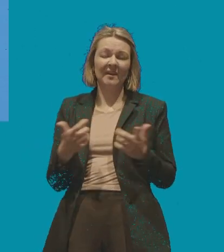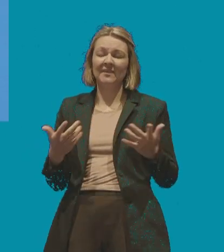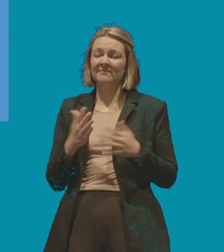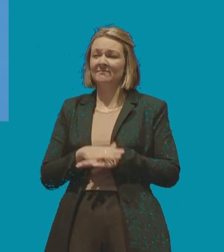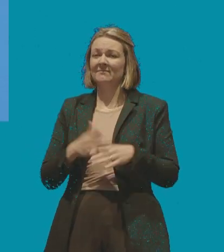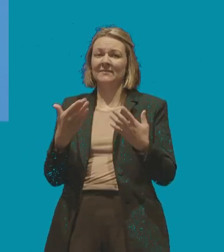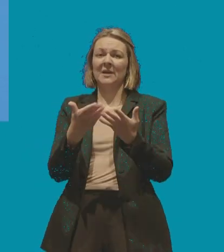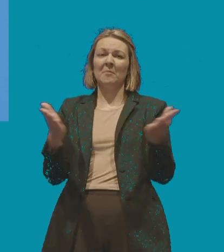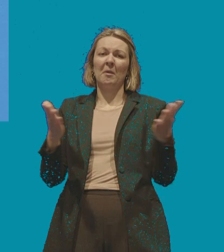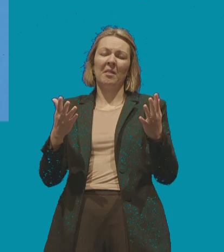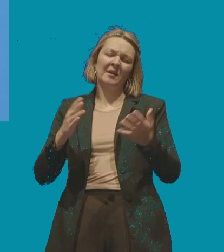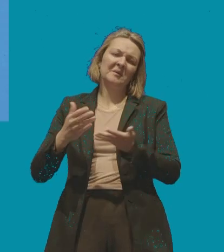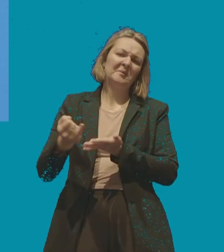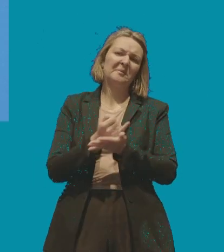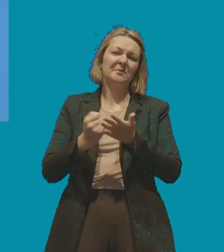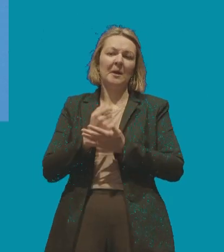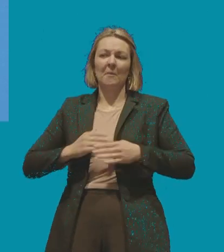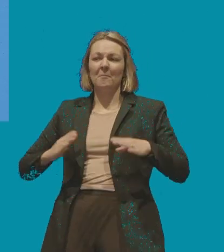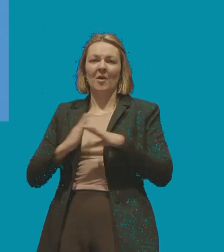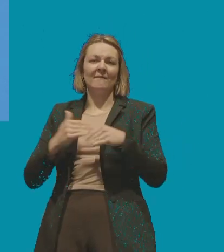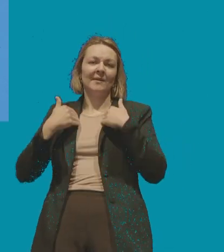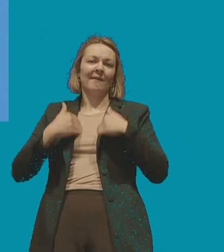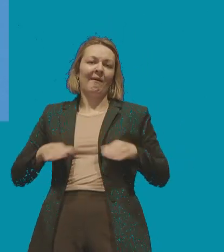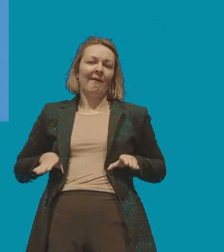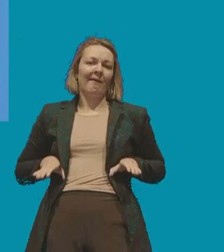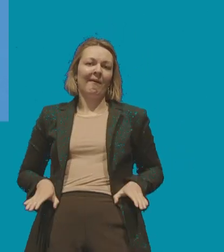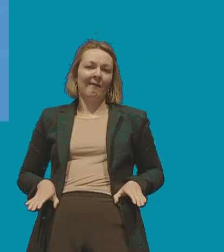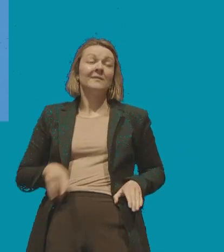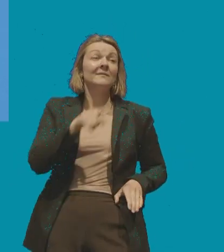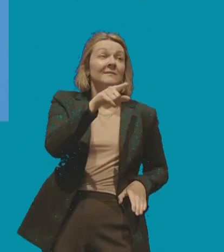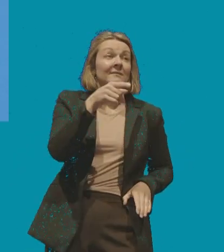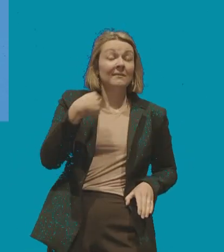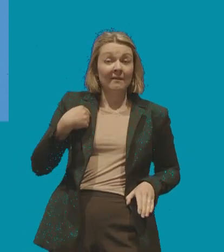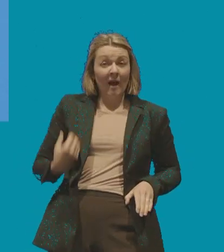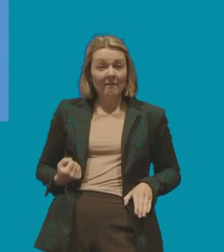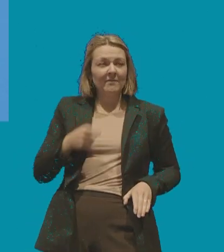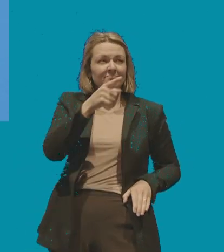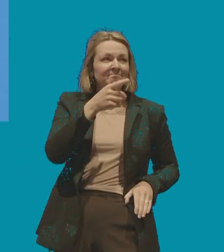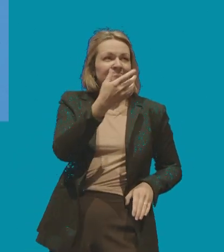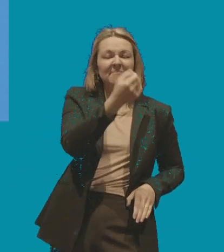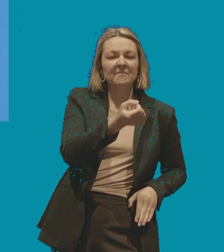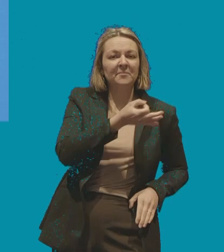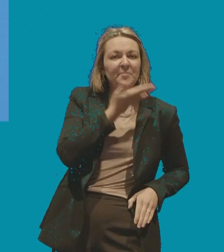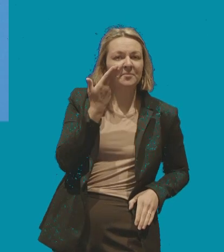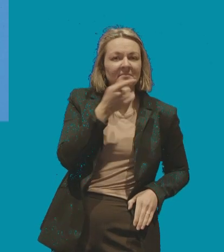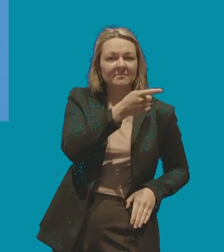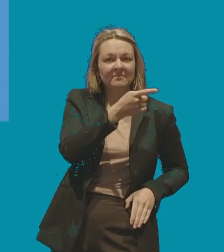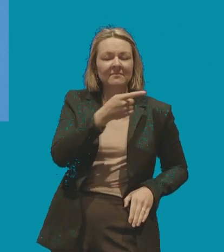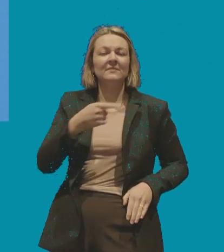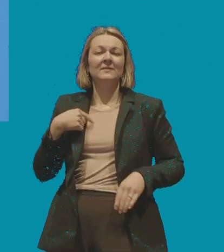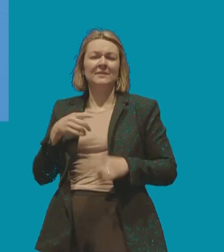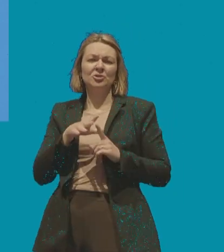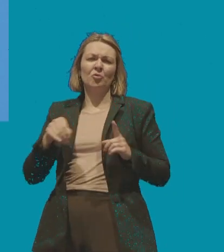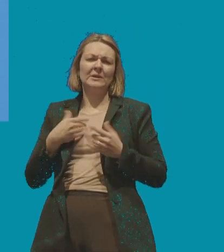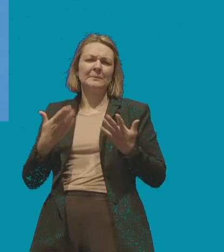squalor and private affluence, a country of haves and have-nots, and the Tories have laid waste to this country. It